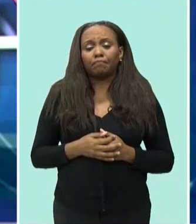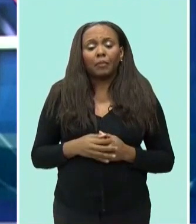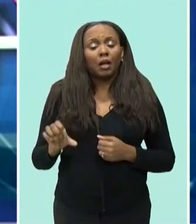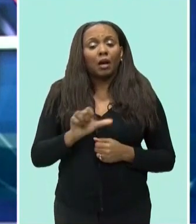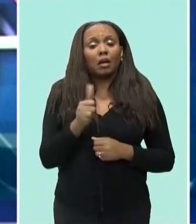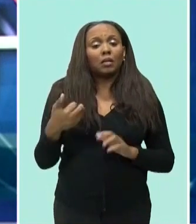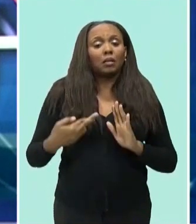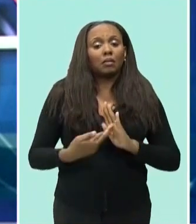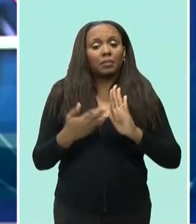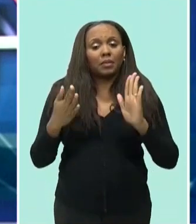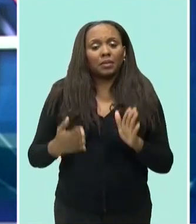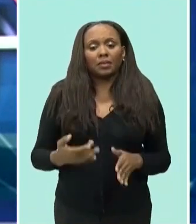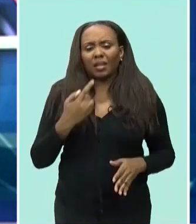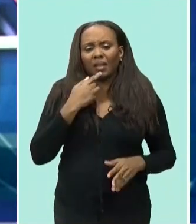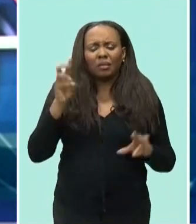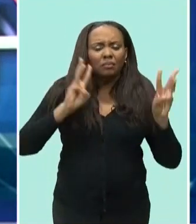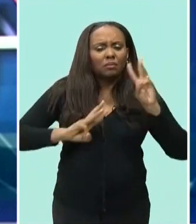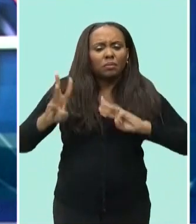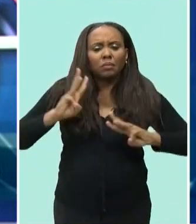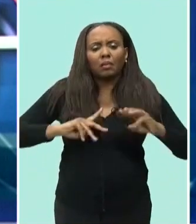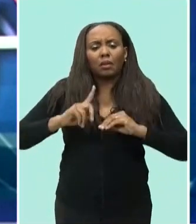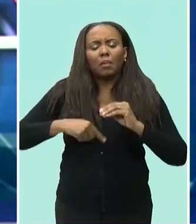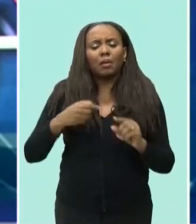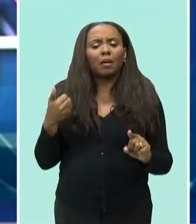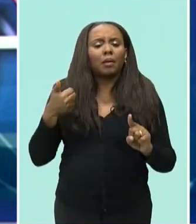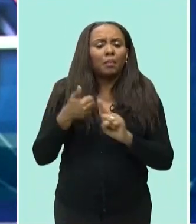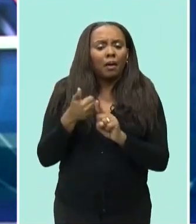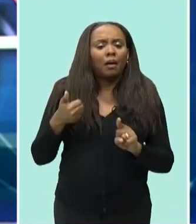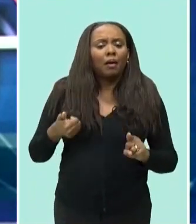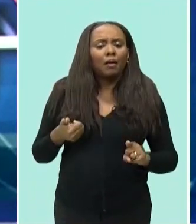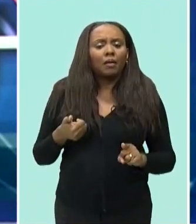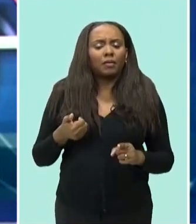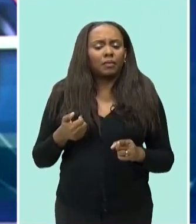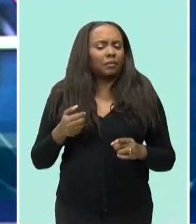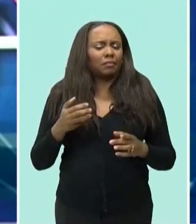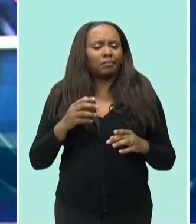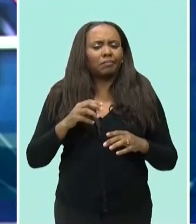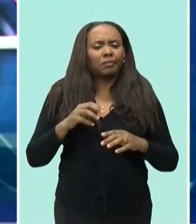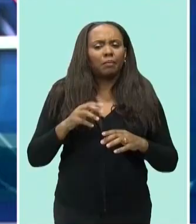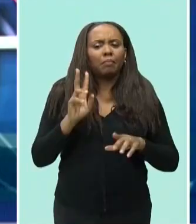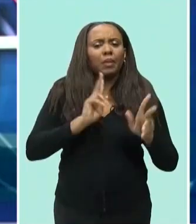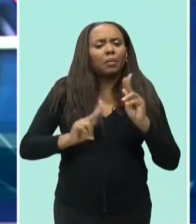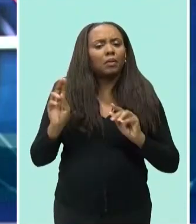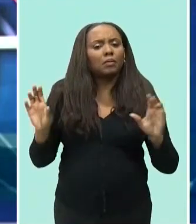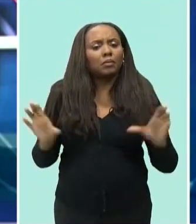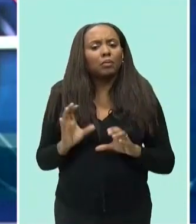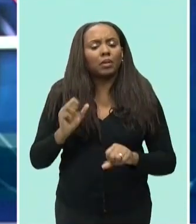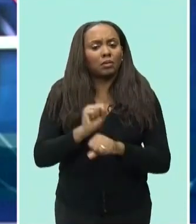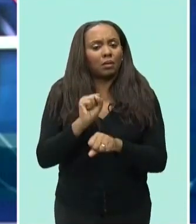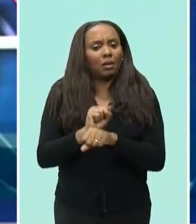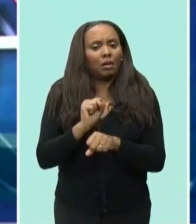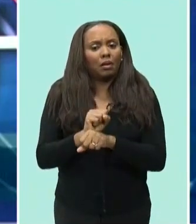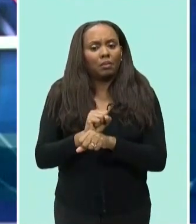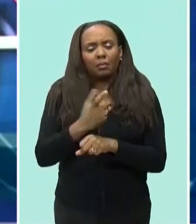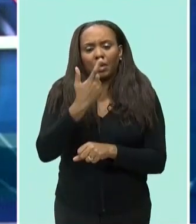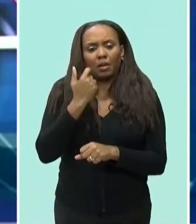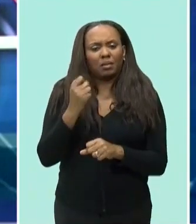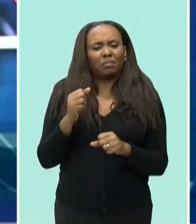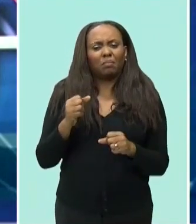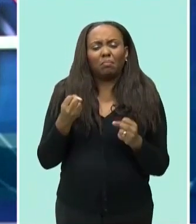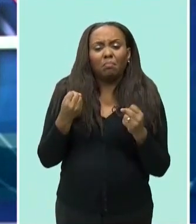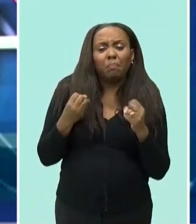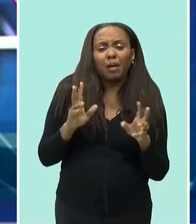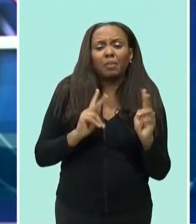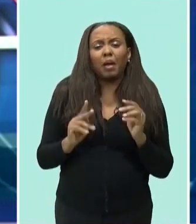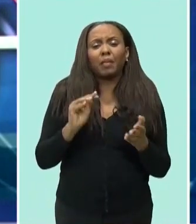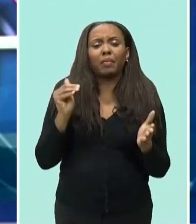of CDUSAP Dennis DePisa says he is concerned with the impact on the delivery of public services following the retrenchment of thousands